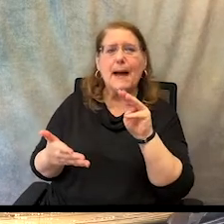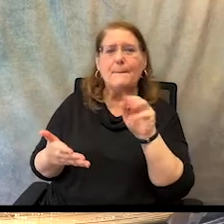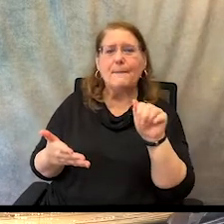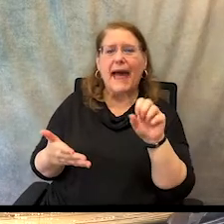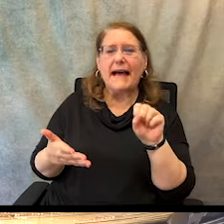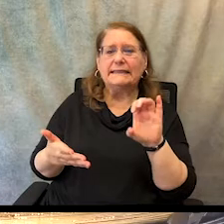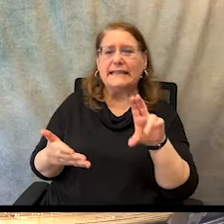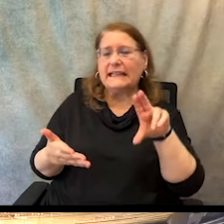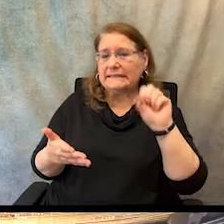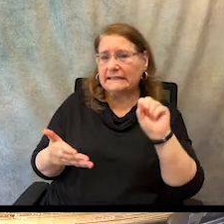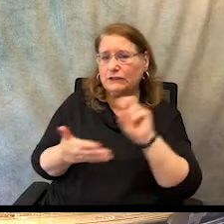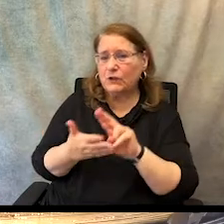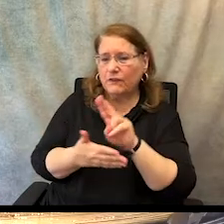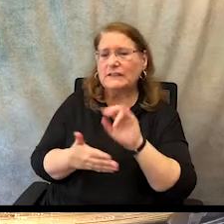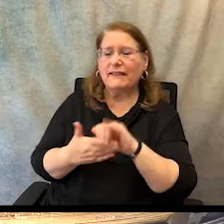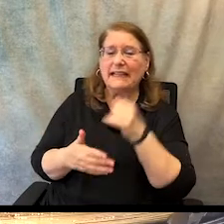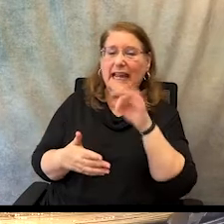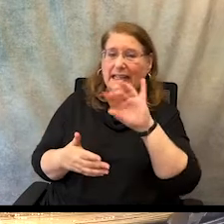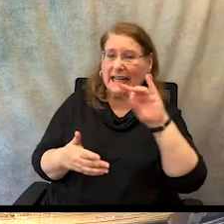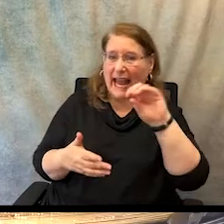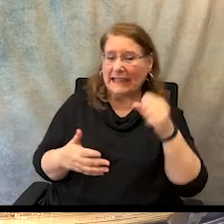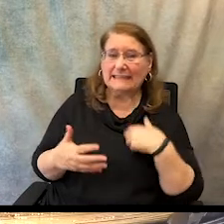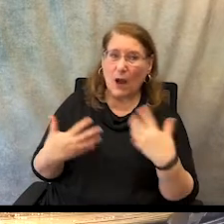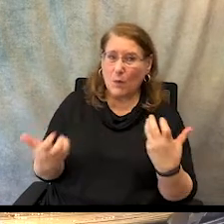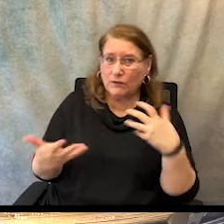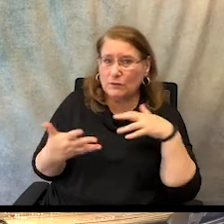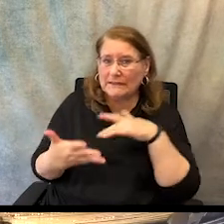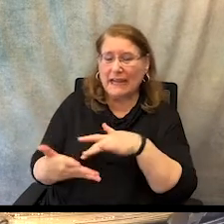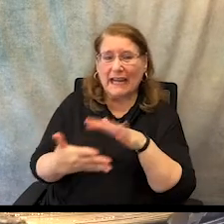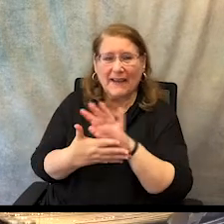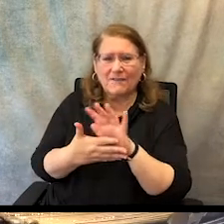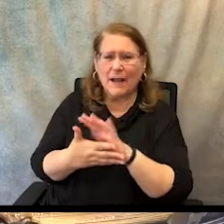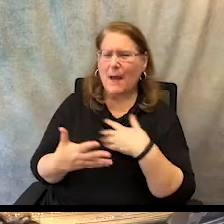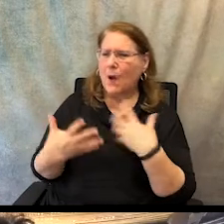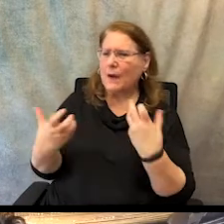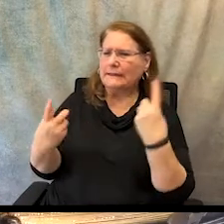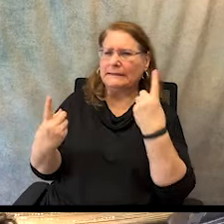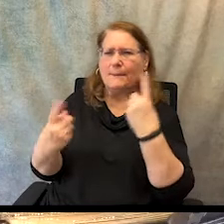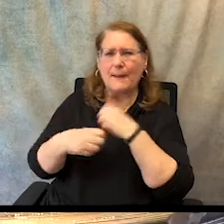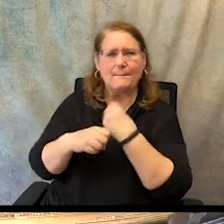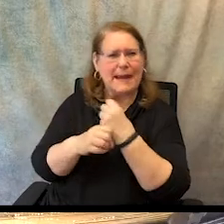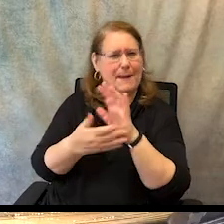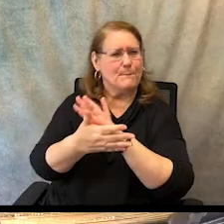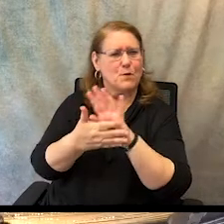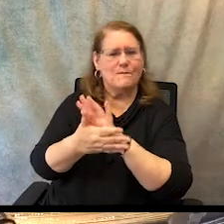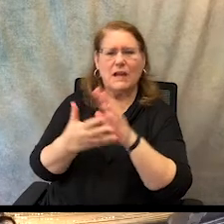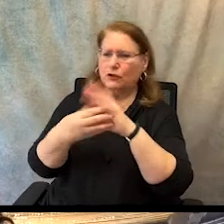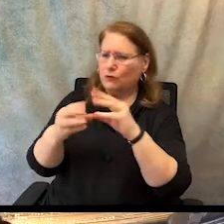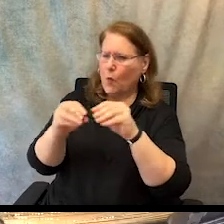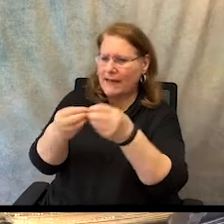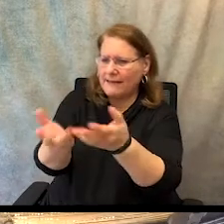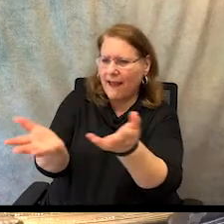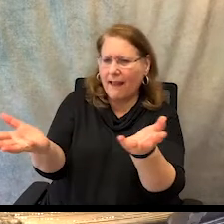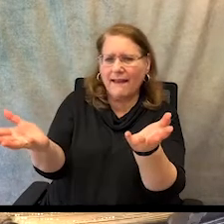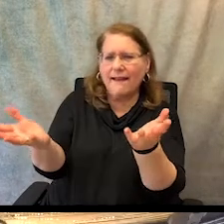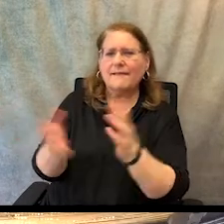Damascus University, but it was the 80s. I wanted to study film. I wanted to make something with movie, with the storytelling.